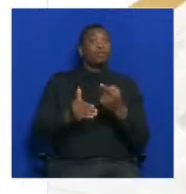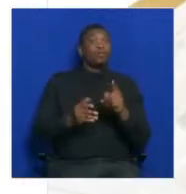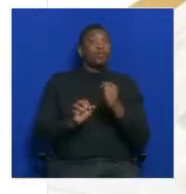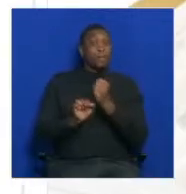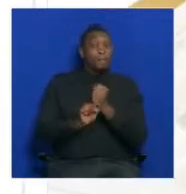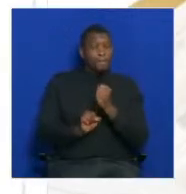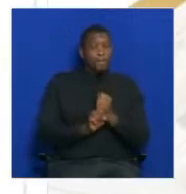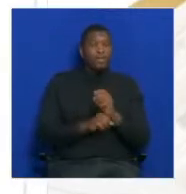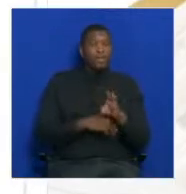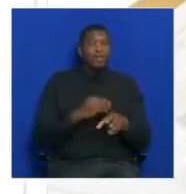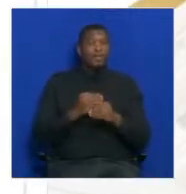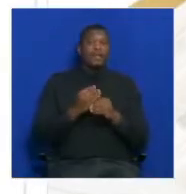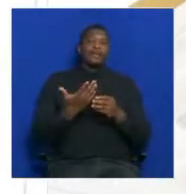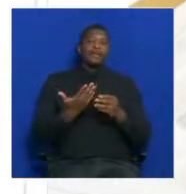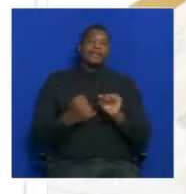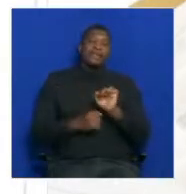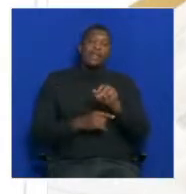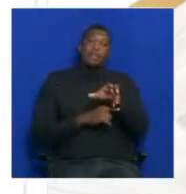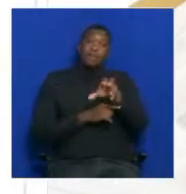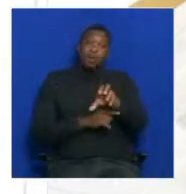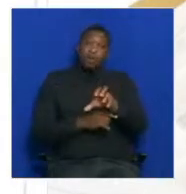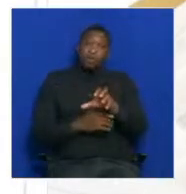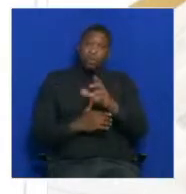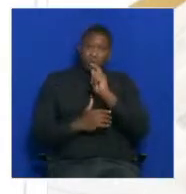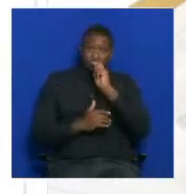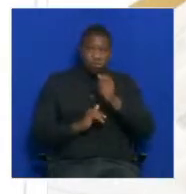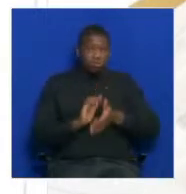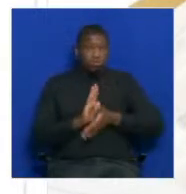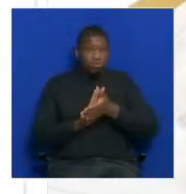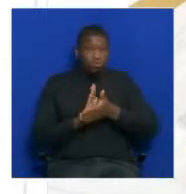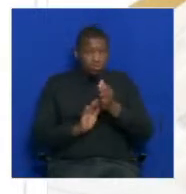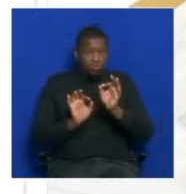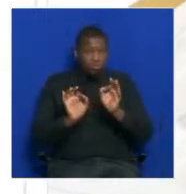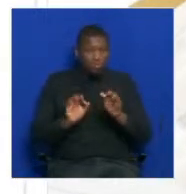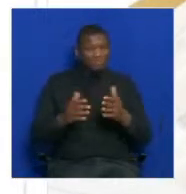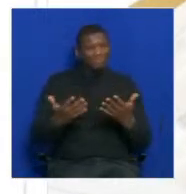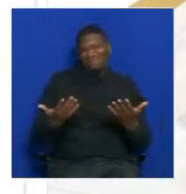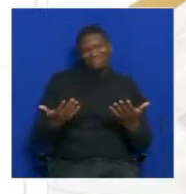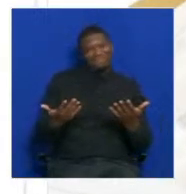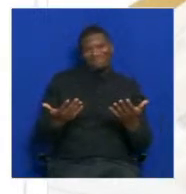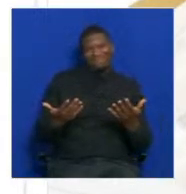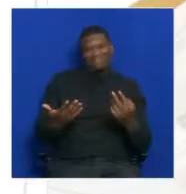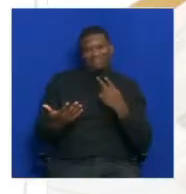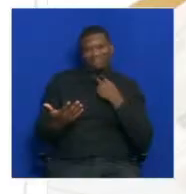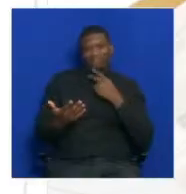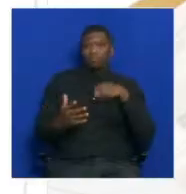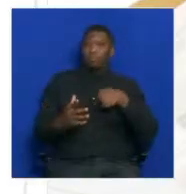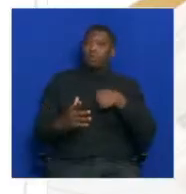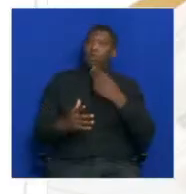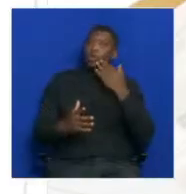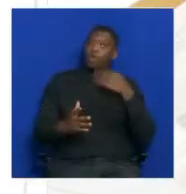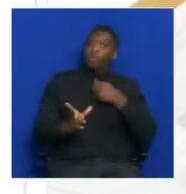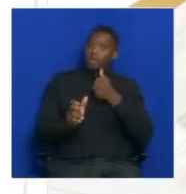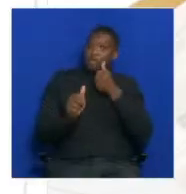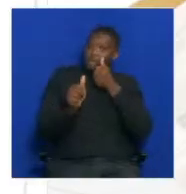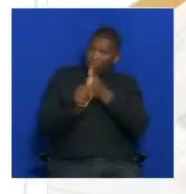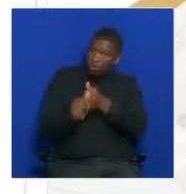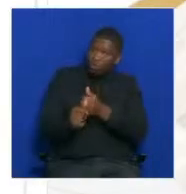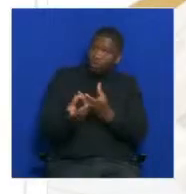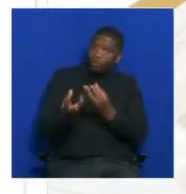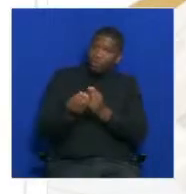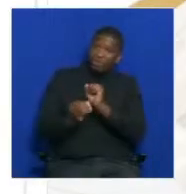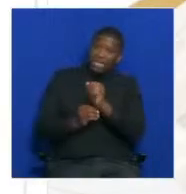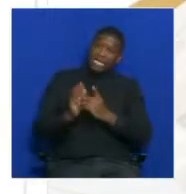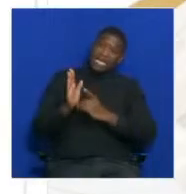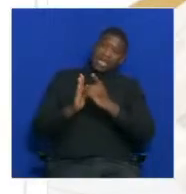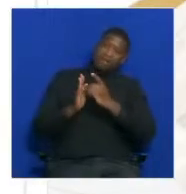that post was, however, not carried through. When I followed up with the organizational development unit, I was